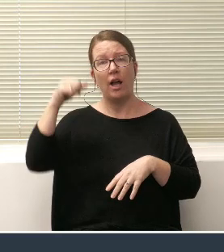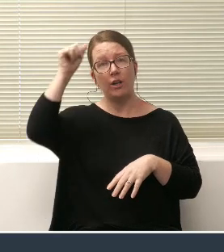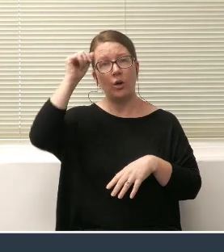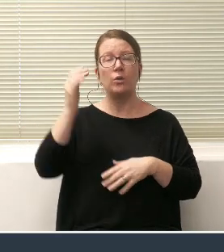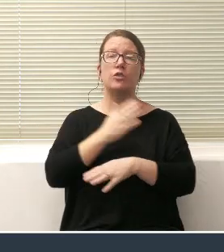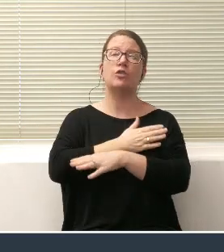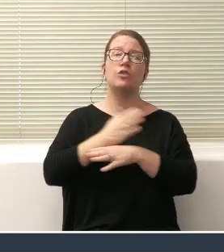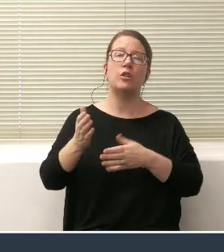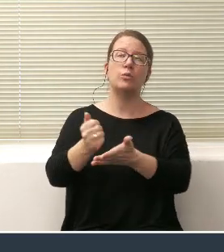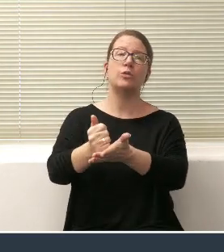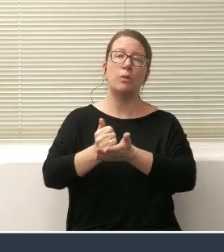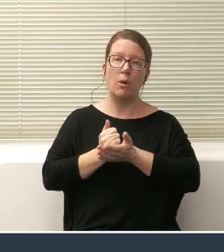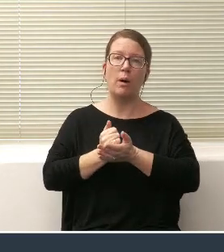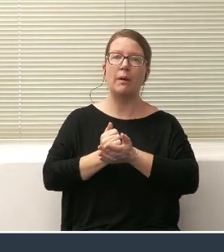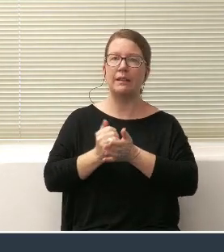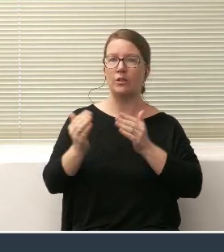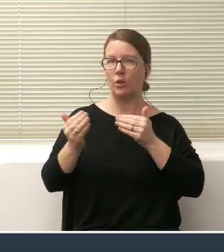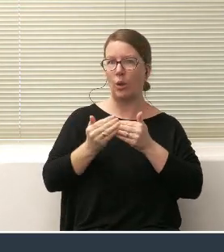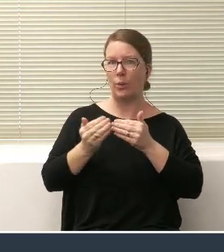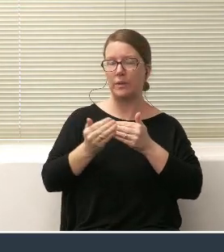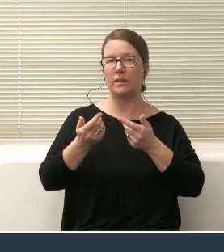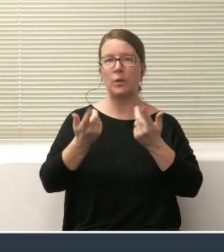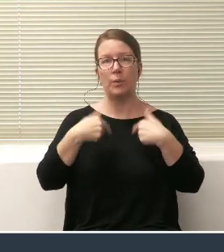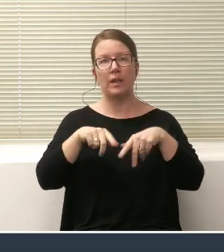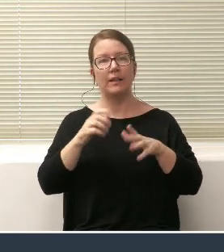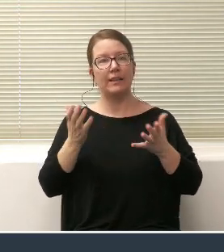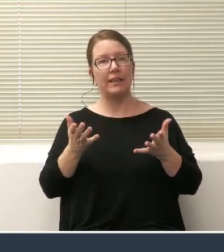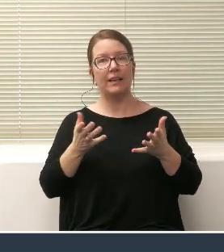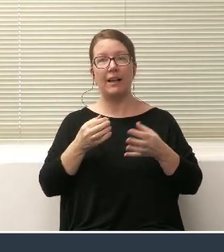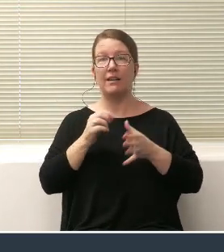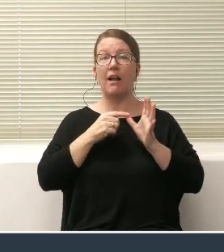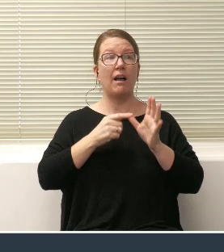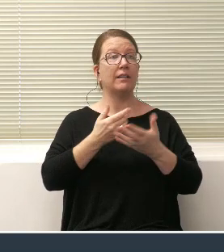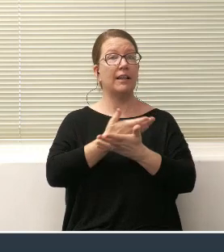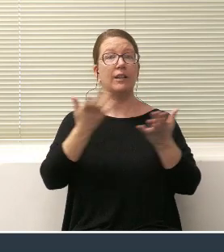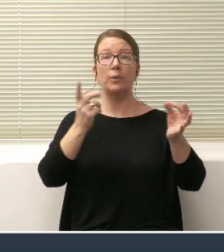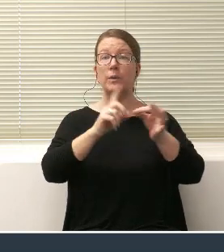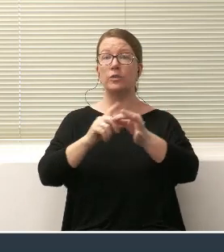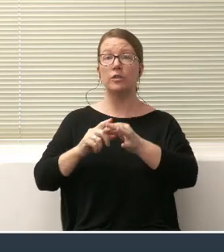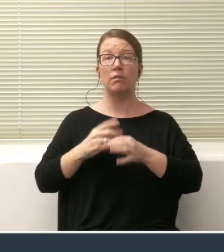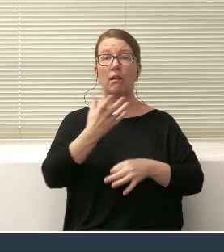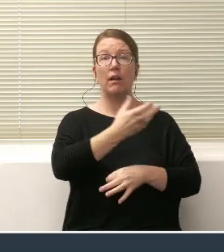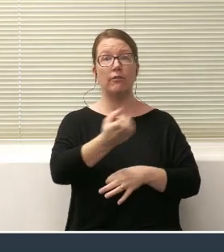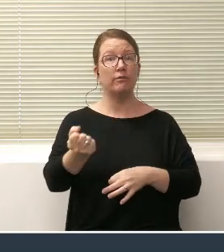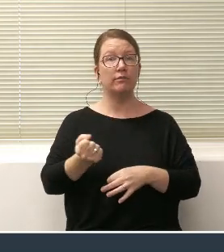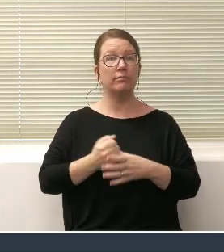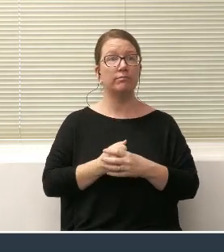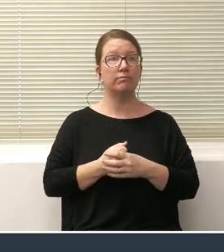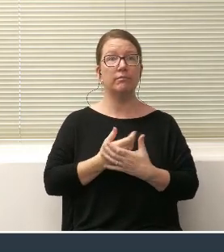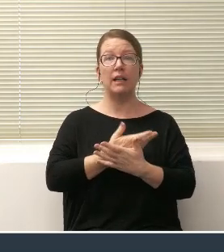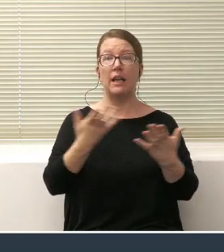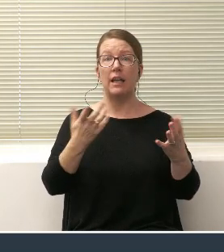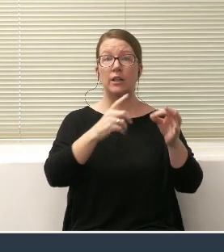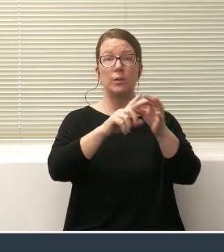support in the submissions, but it was quite close. So we are here to answer any questions. Fantastic. Okay, open up for any questions